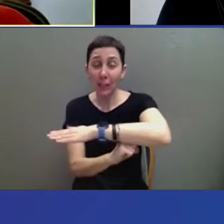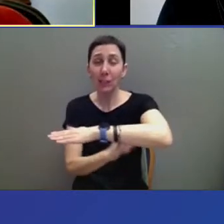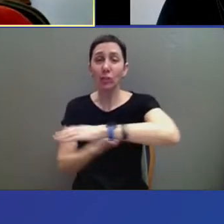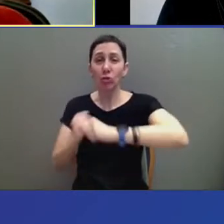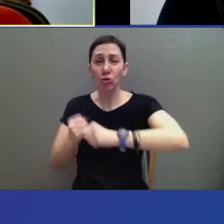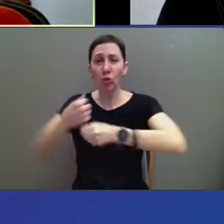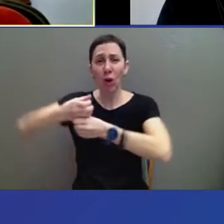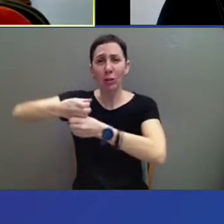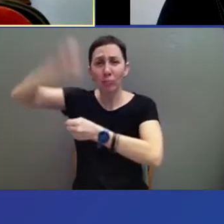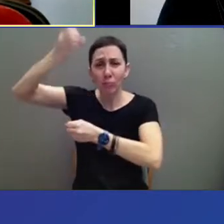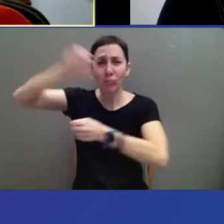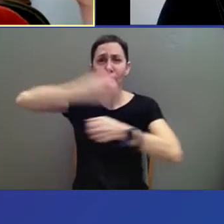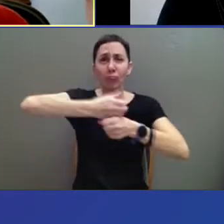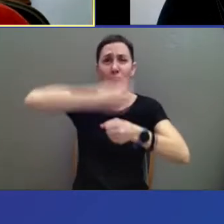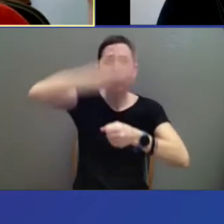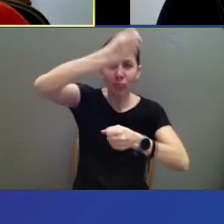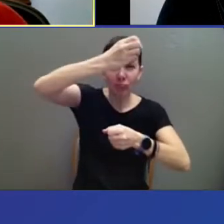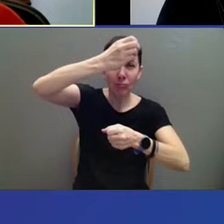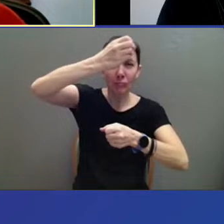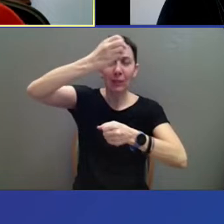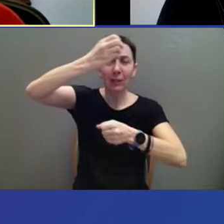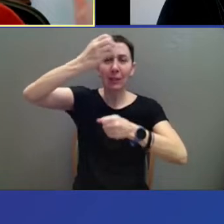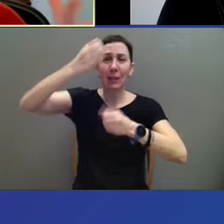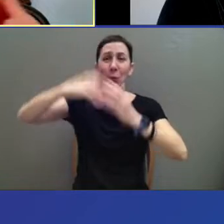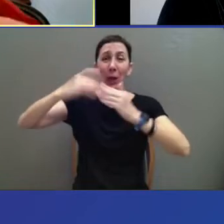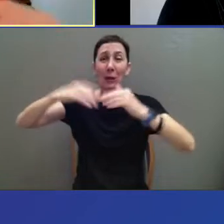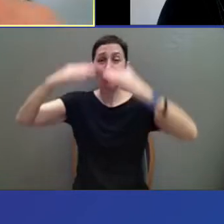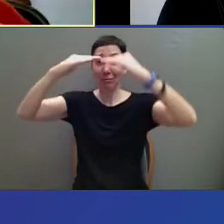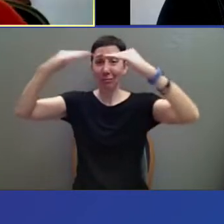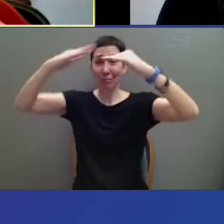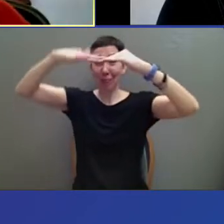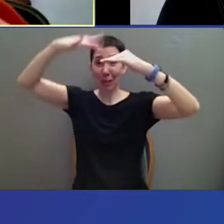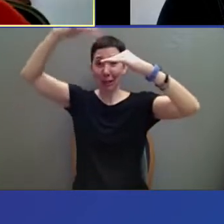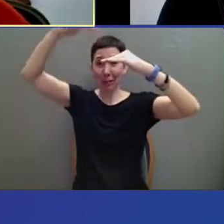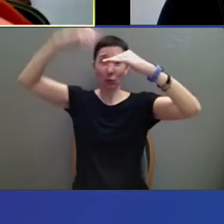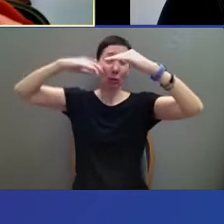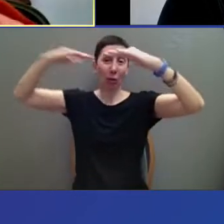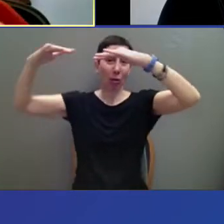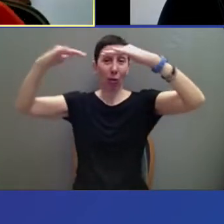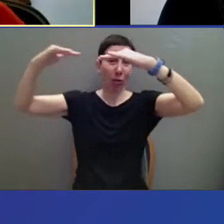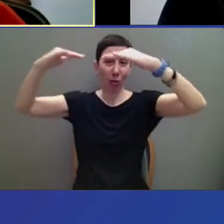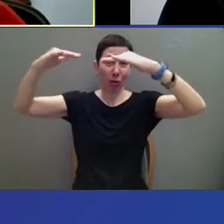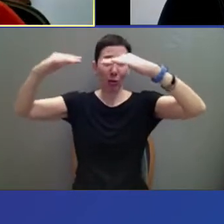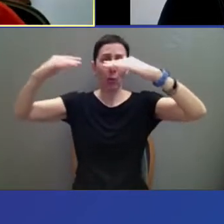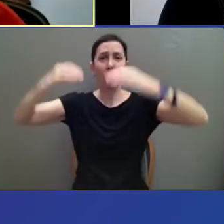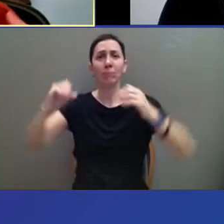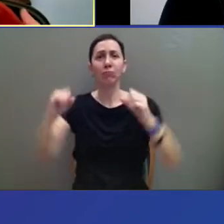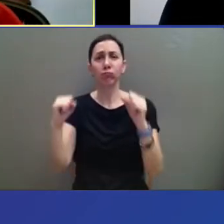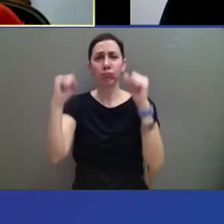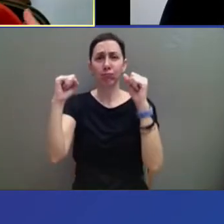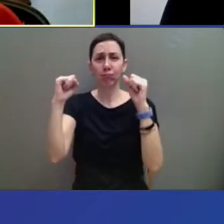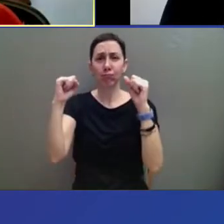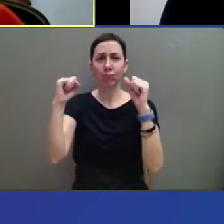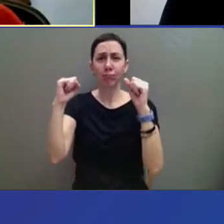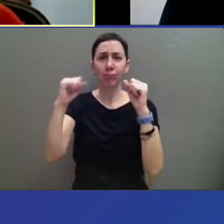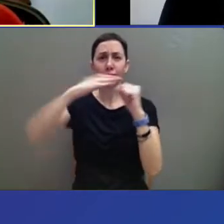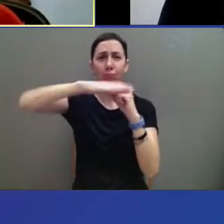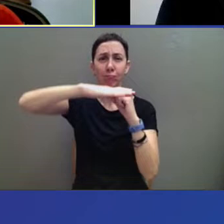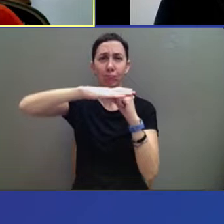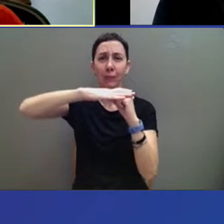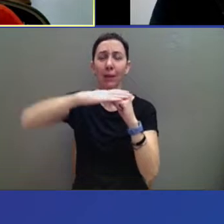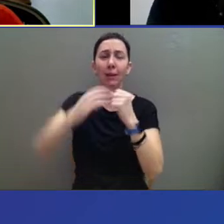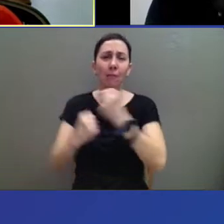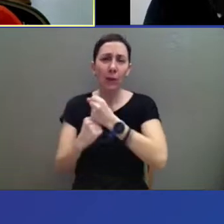everything you build on top of that foundation will be wobbly. And so we want to make sure that foundation is strong. And that's where a lot of that